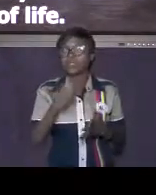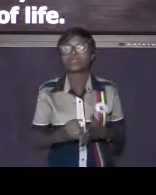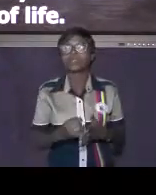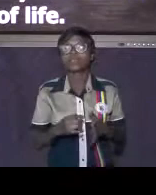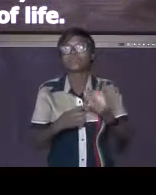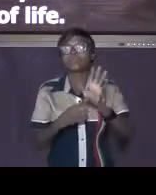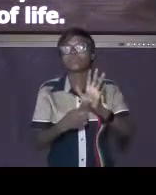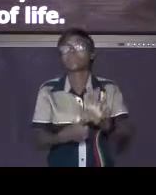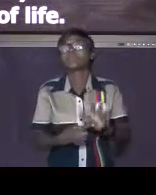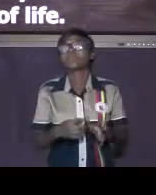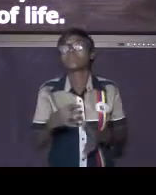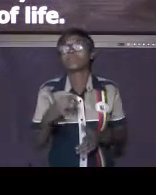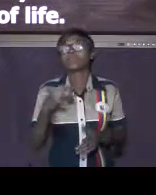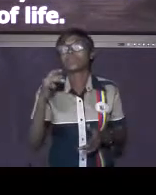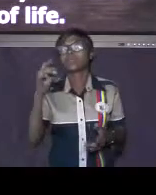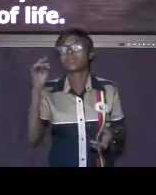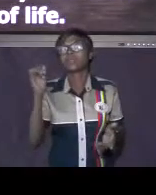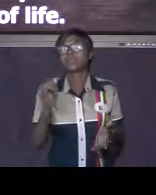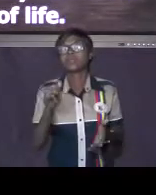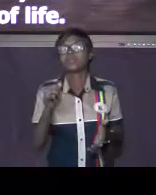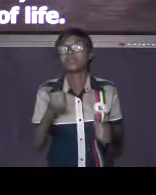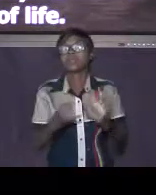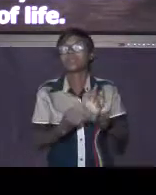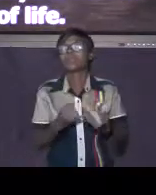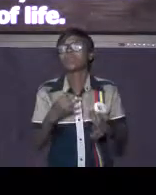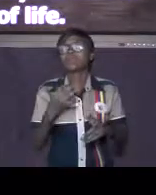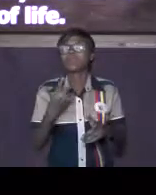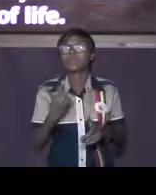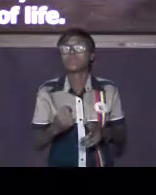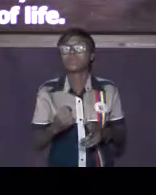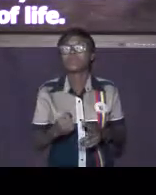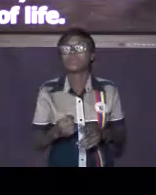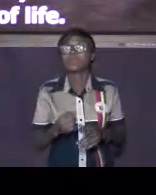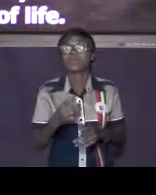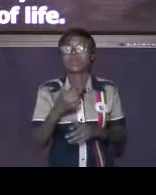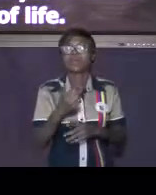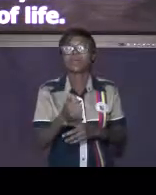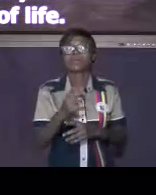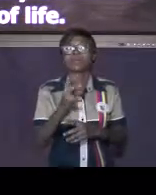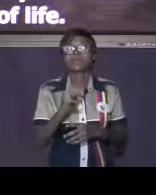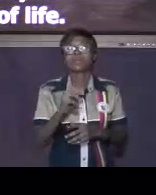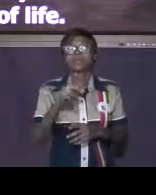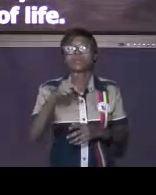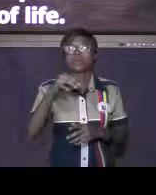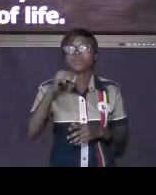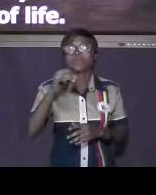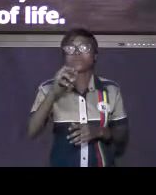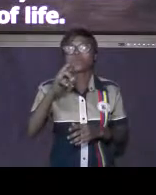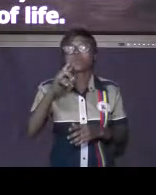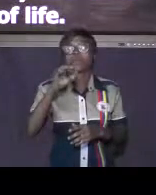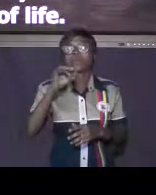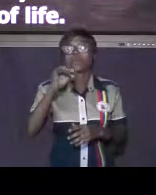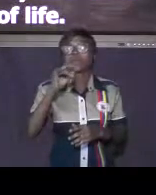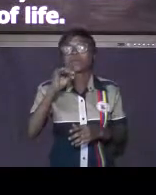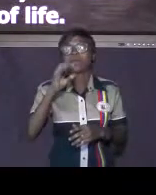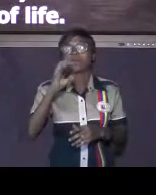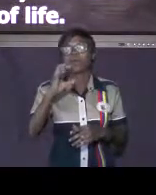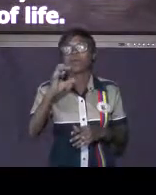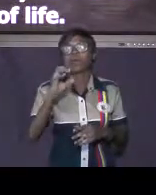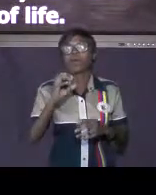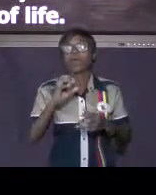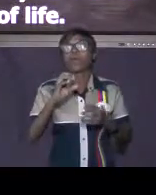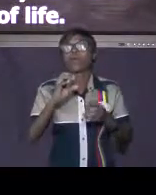heat, moisture, and circulation. It plays an important role in